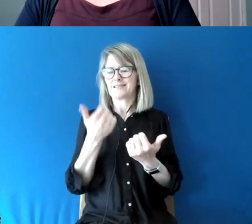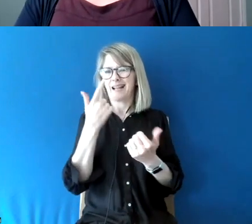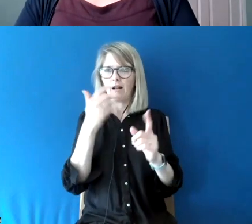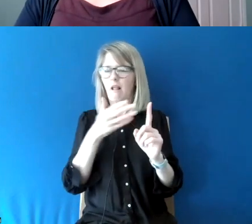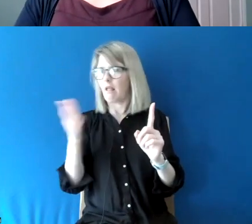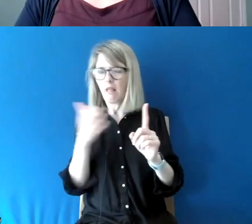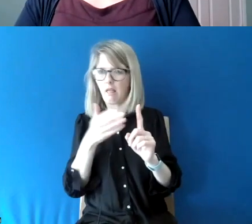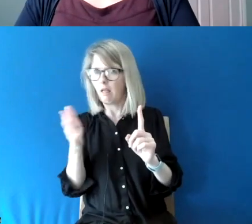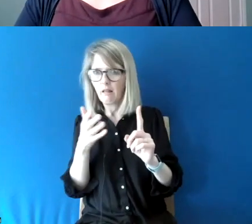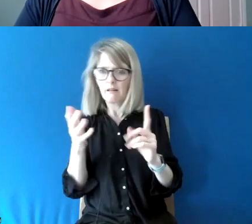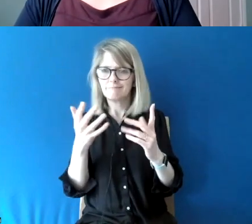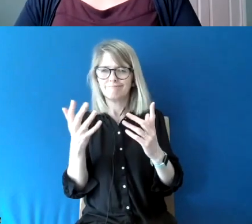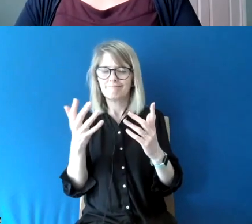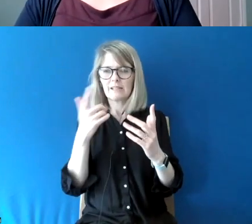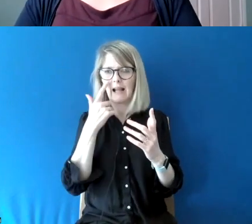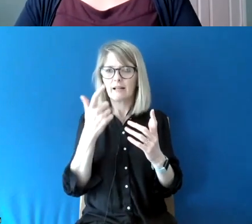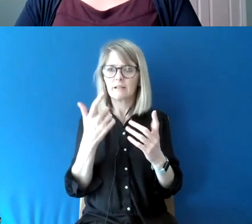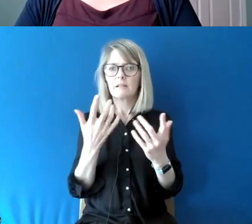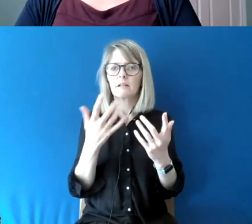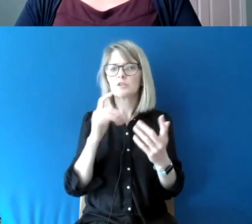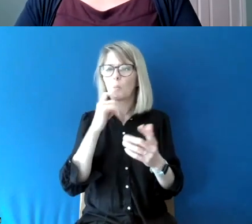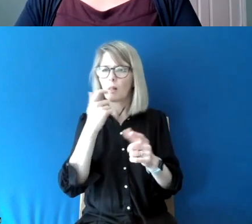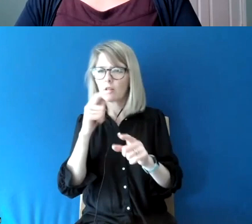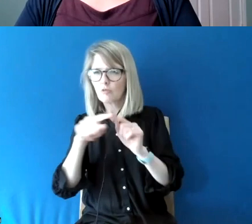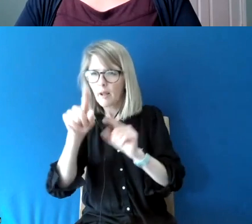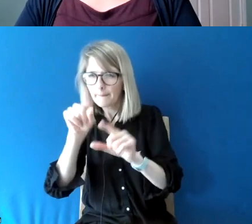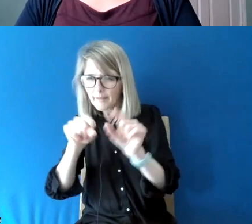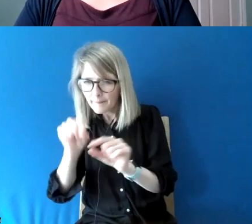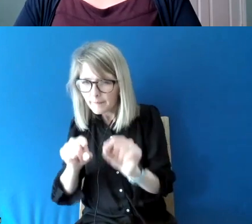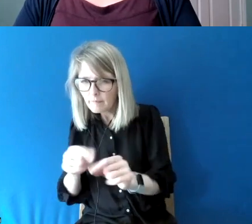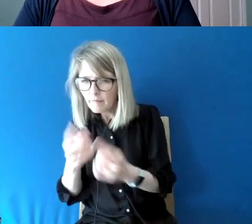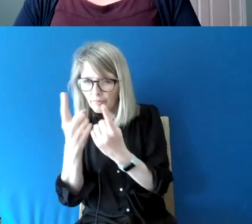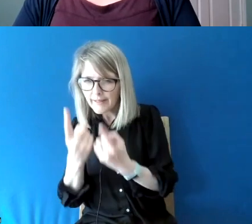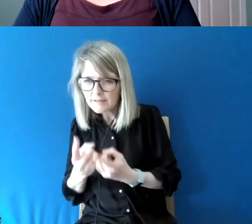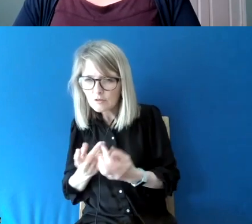pick up on some of the things that are coming out through the chat as well.